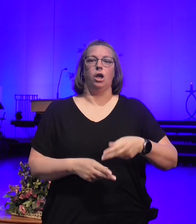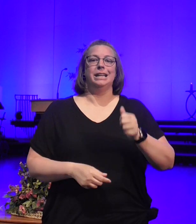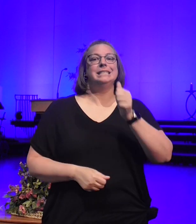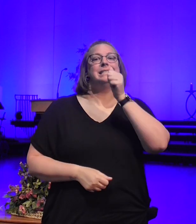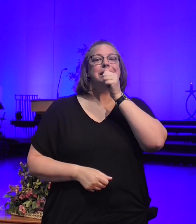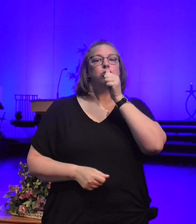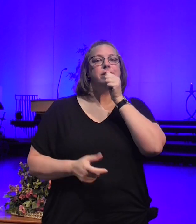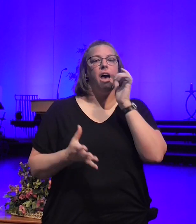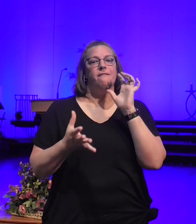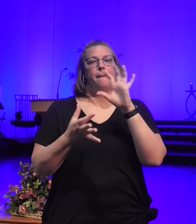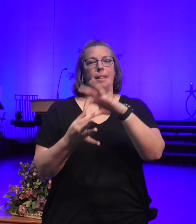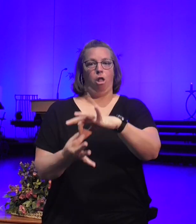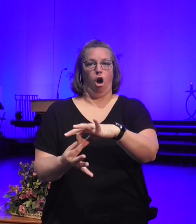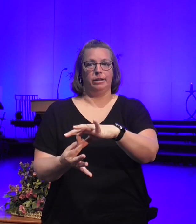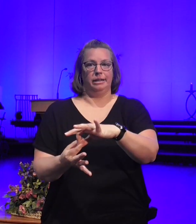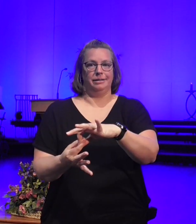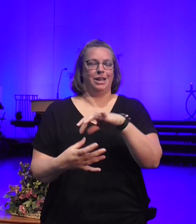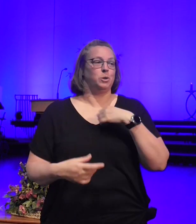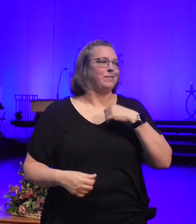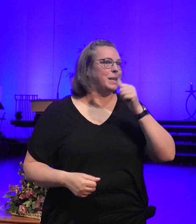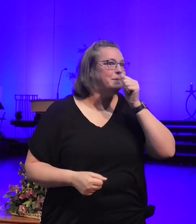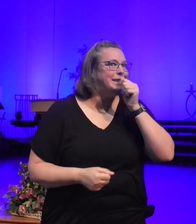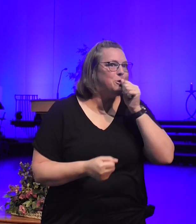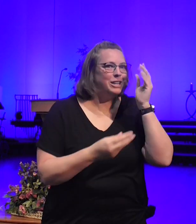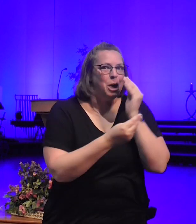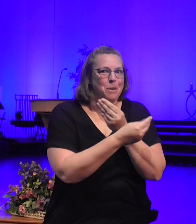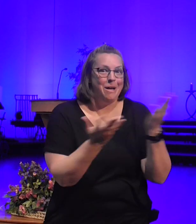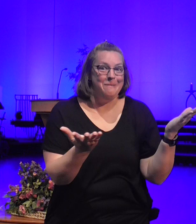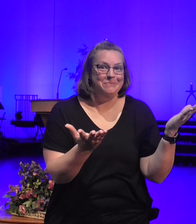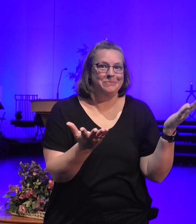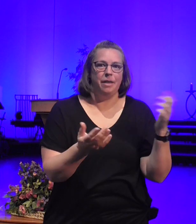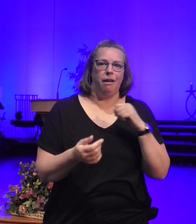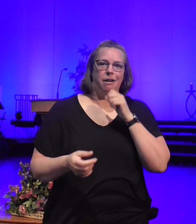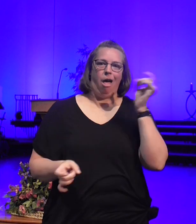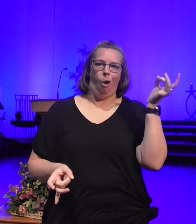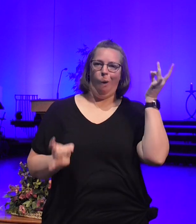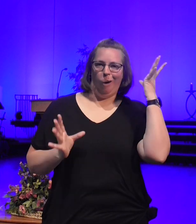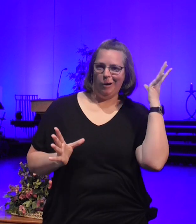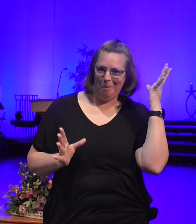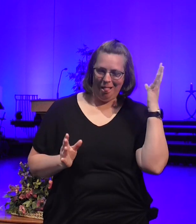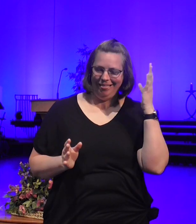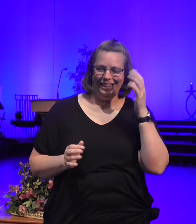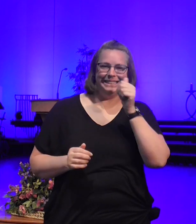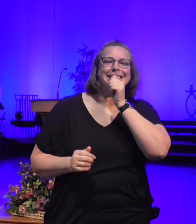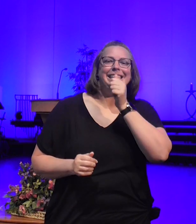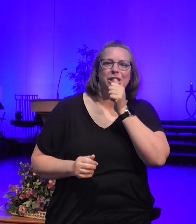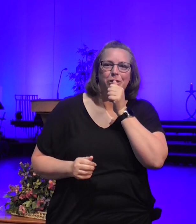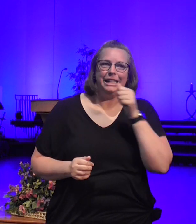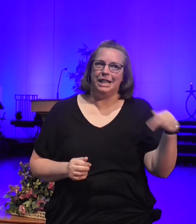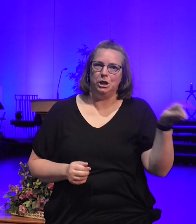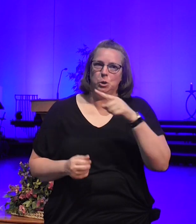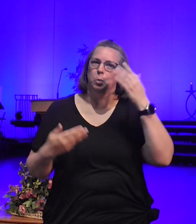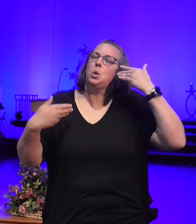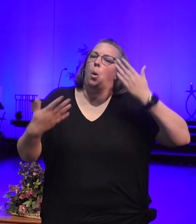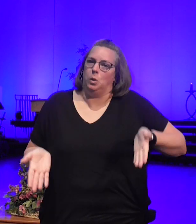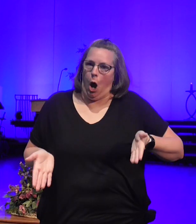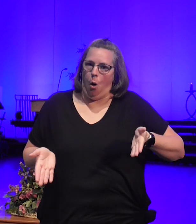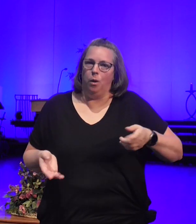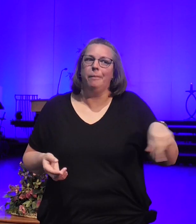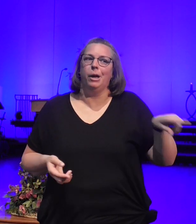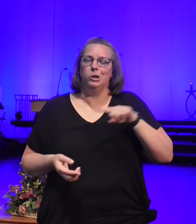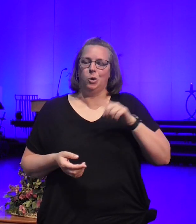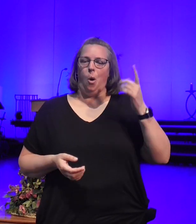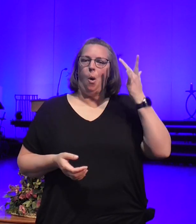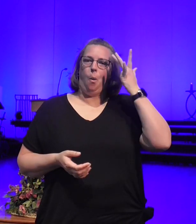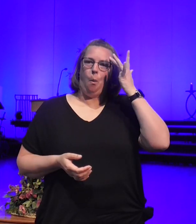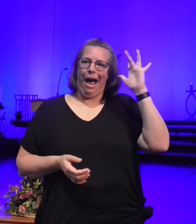Belonging. I have some secrets to offer, though I suspect they won't be horrible, deep, dark secrets that any of you don't already know because you're pretty wise